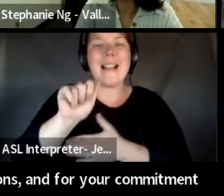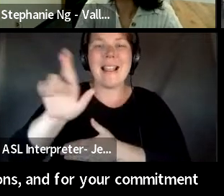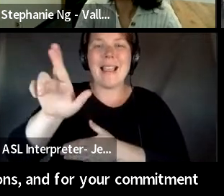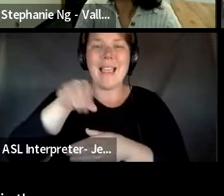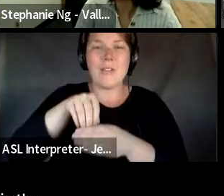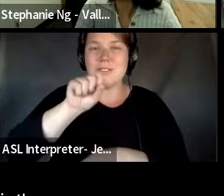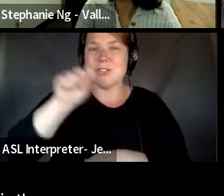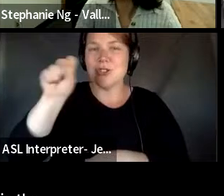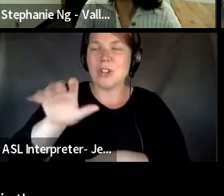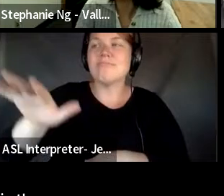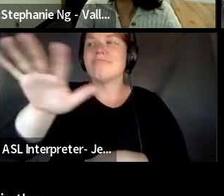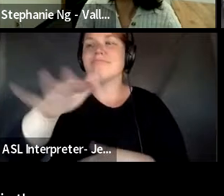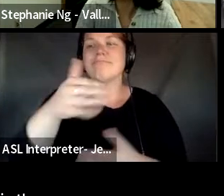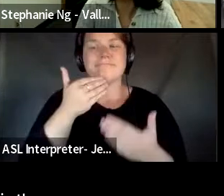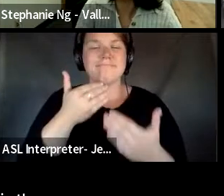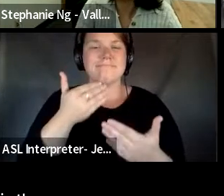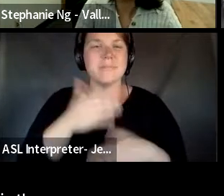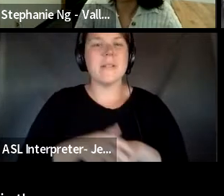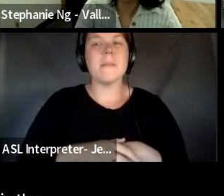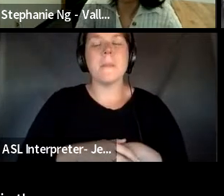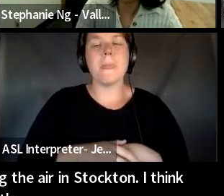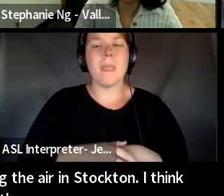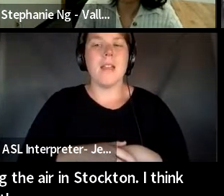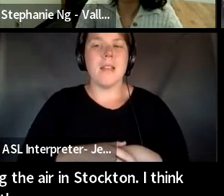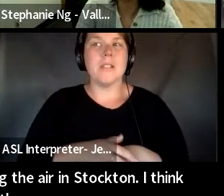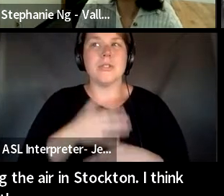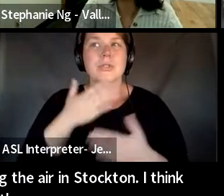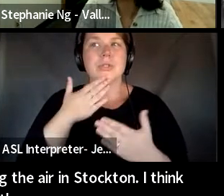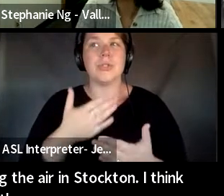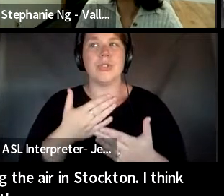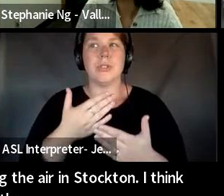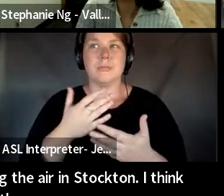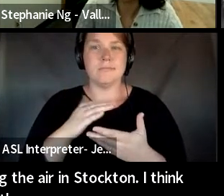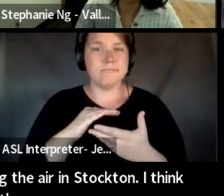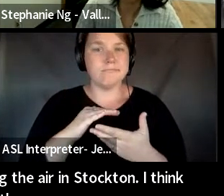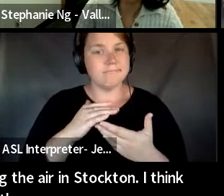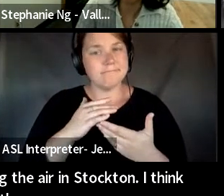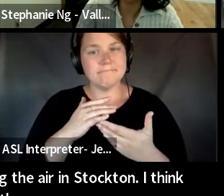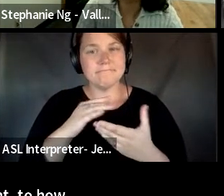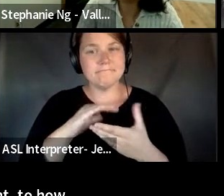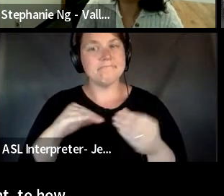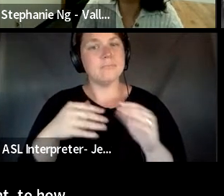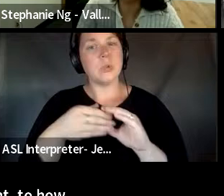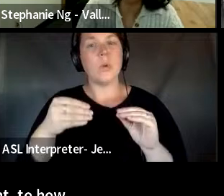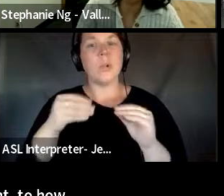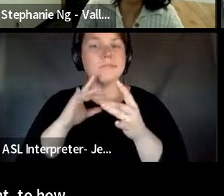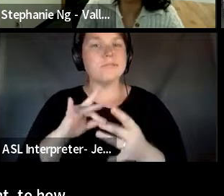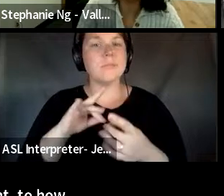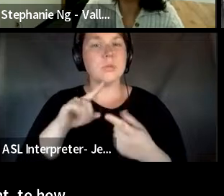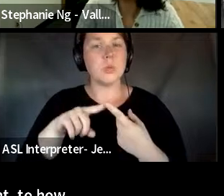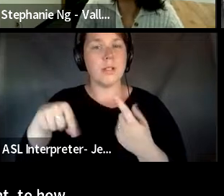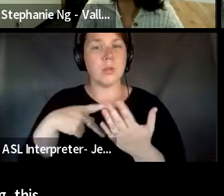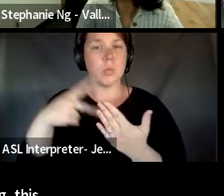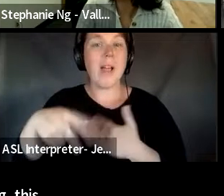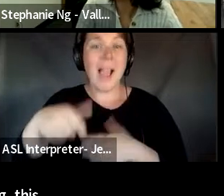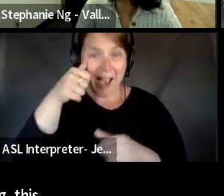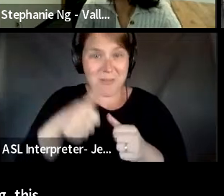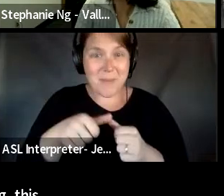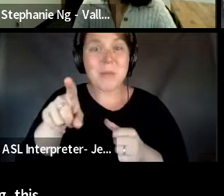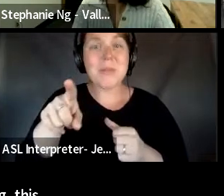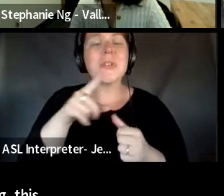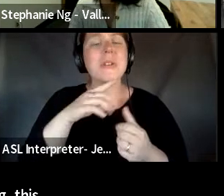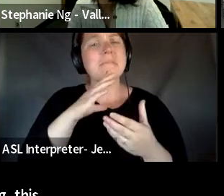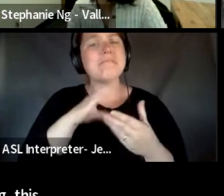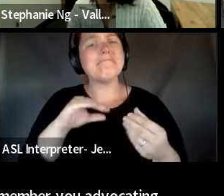that's a testament, right, to how amazing this program will be. And I remember you advocating for